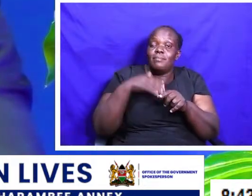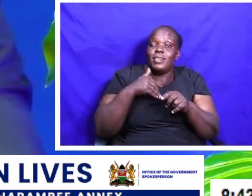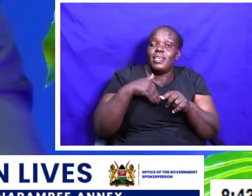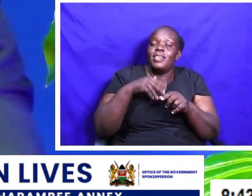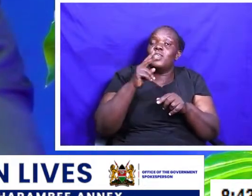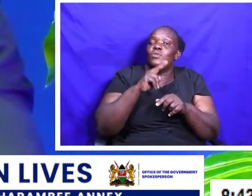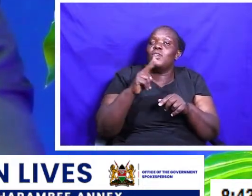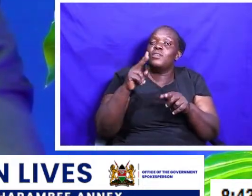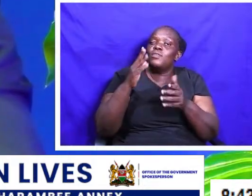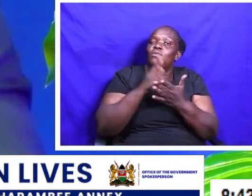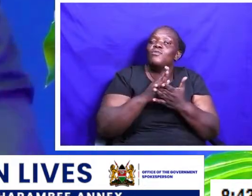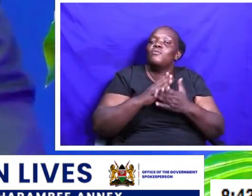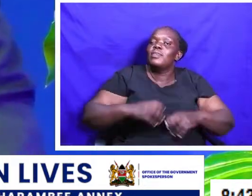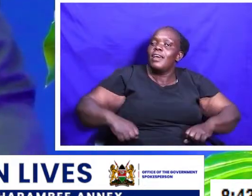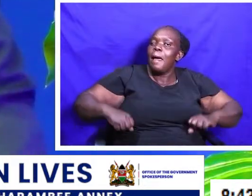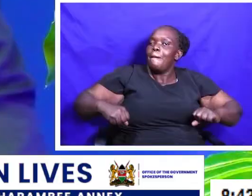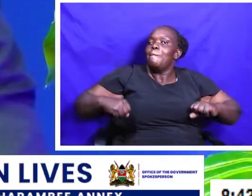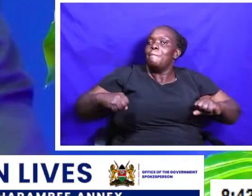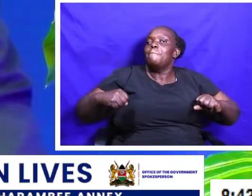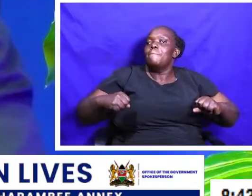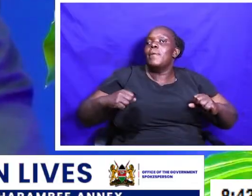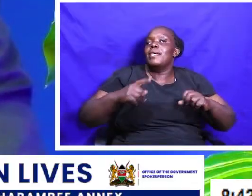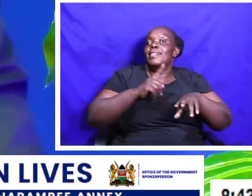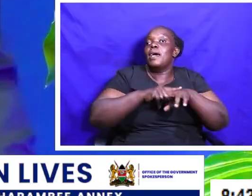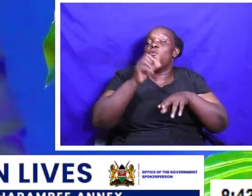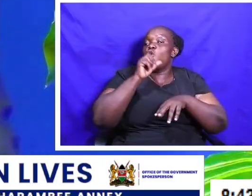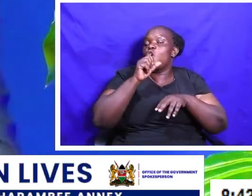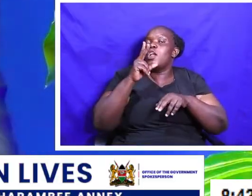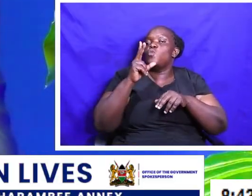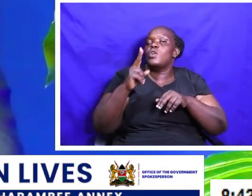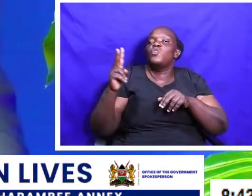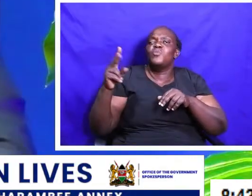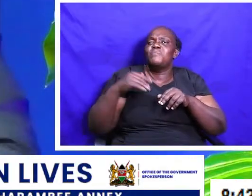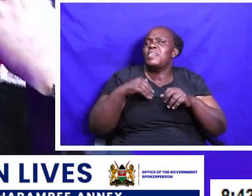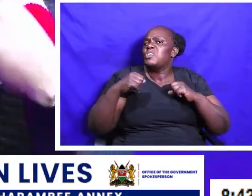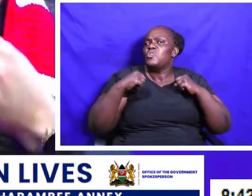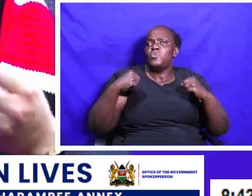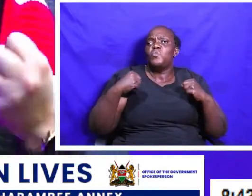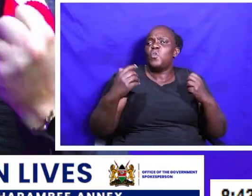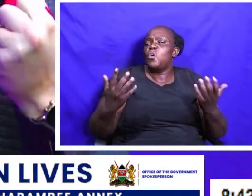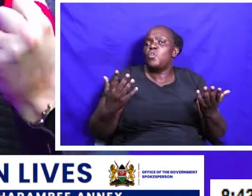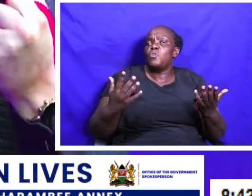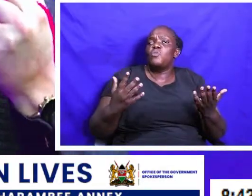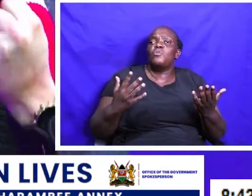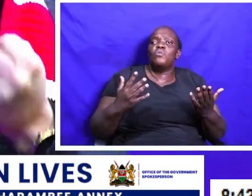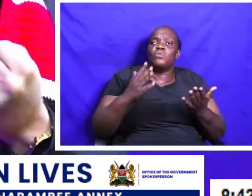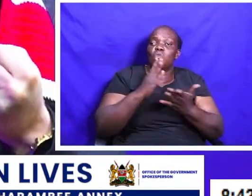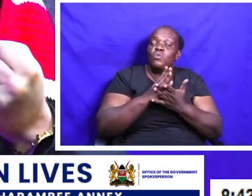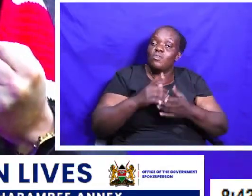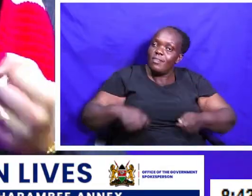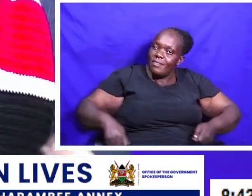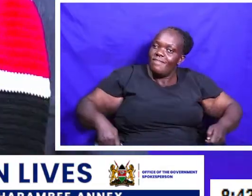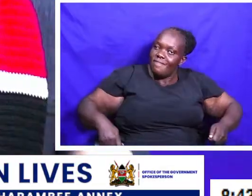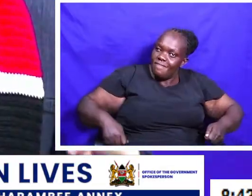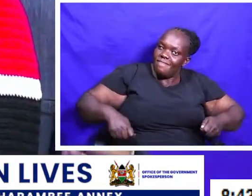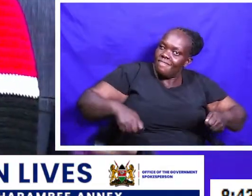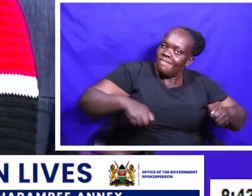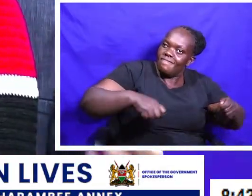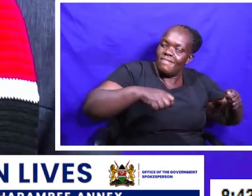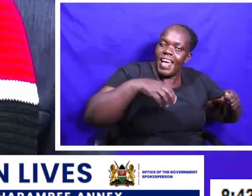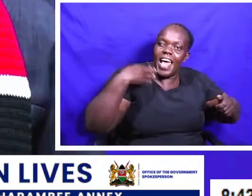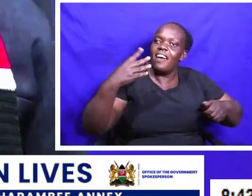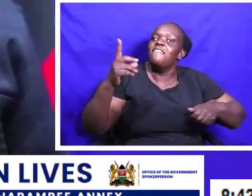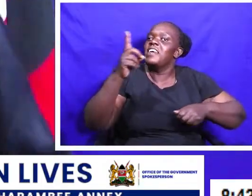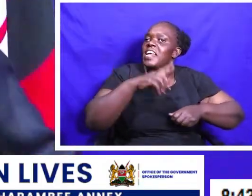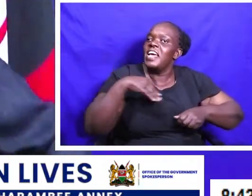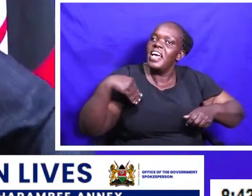mnaweza niona nikikuwa 22 nilikuwa nimeunga vibaya sana. Ulikuwa umeunga Yaani unasema wheelbarrownomics. Unachukua hiyo